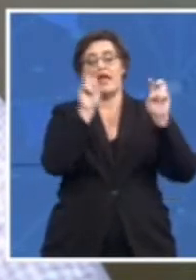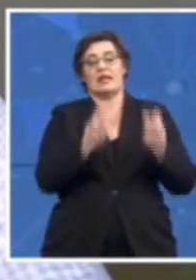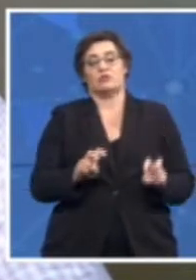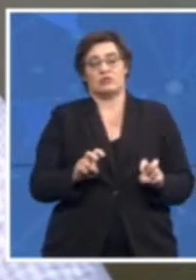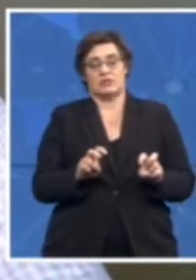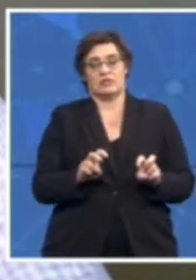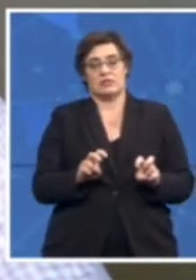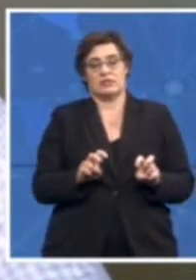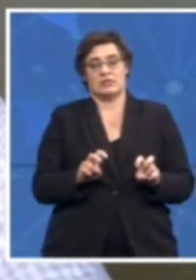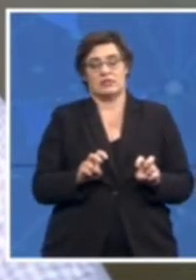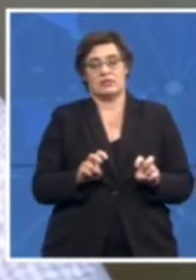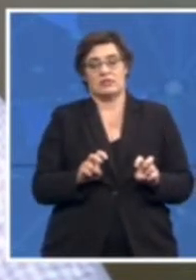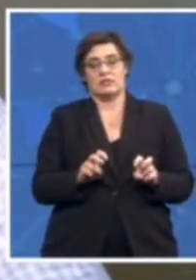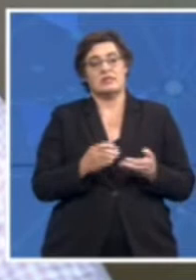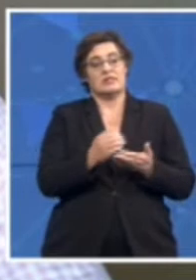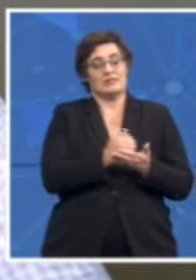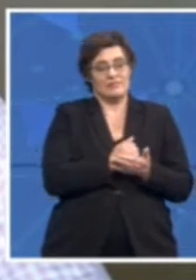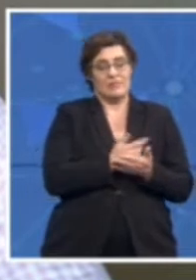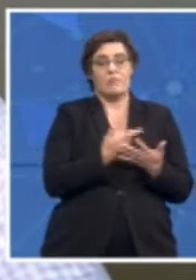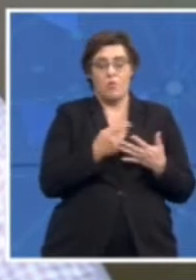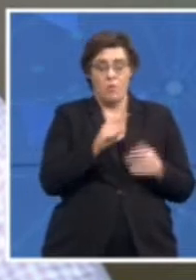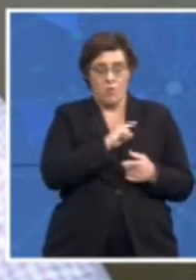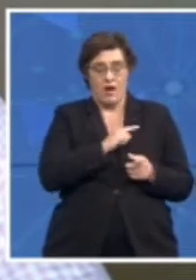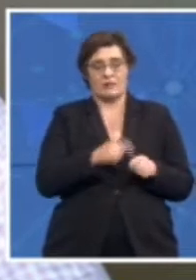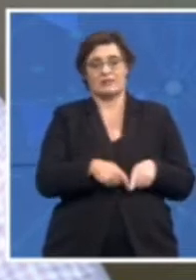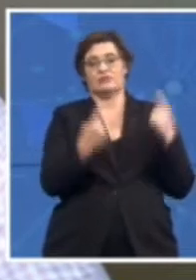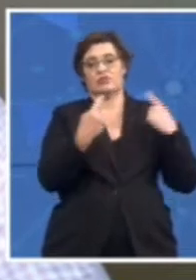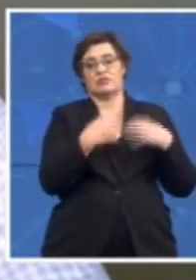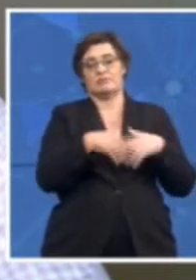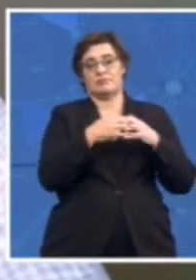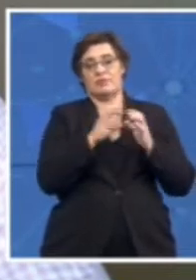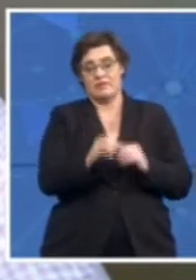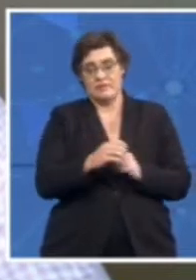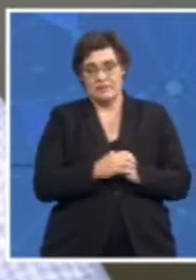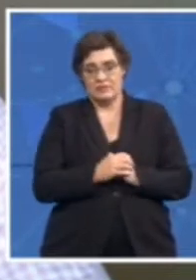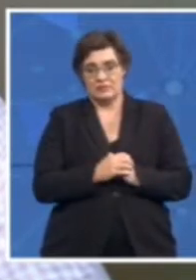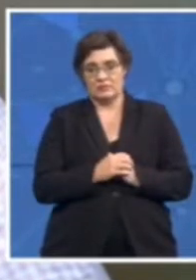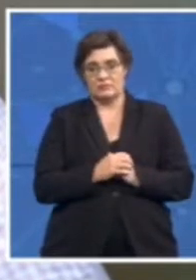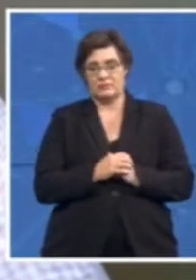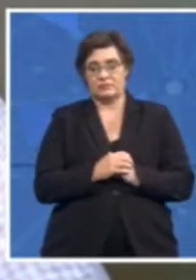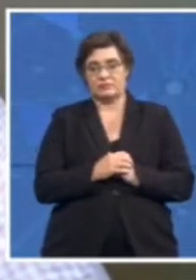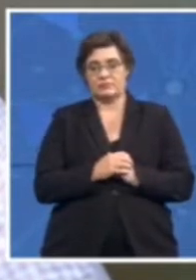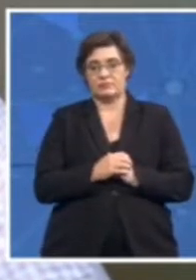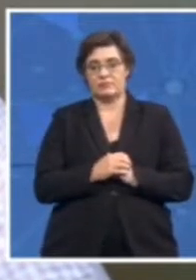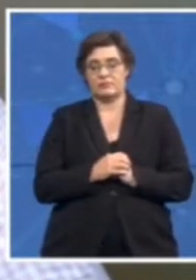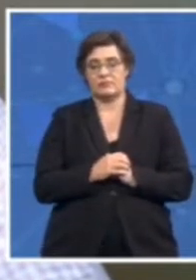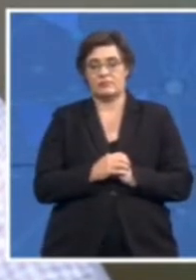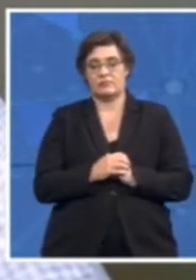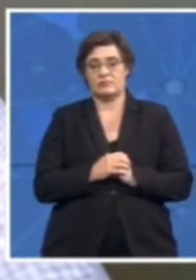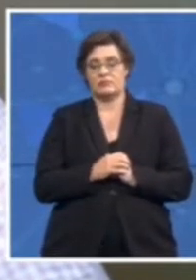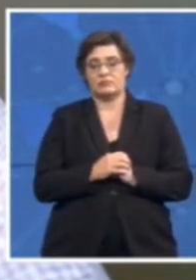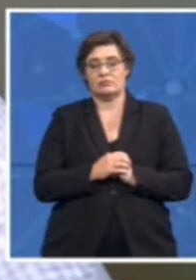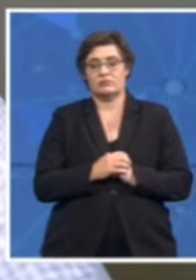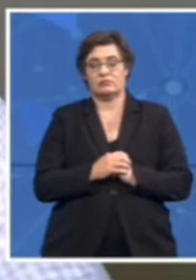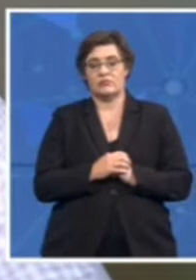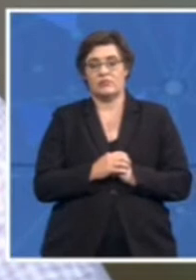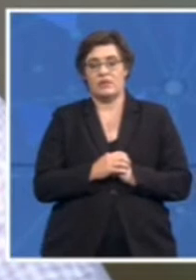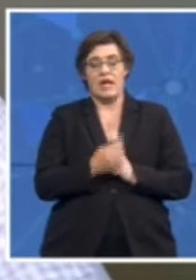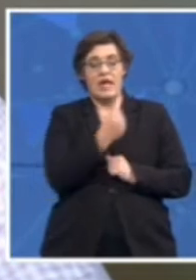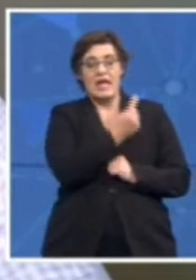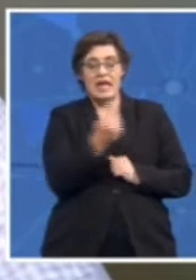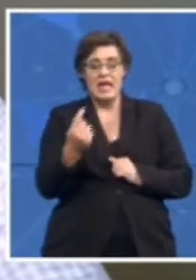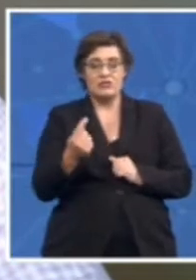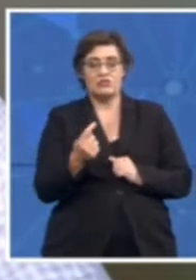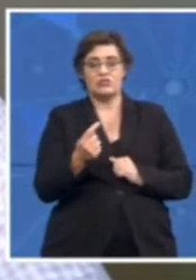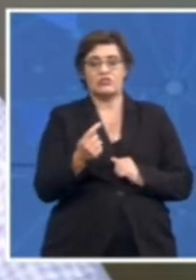difference, and every kilowatt that you save by